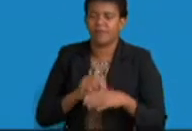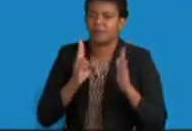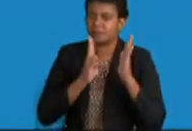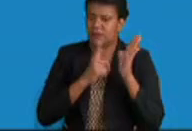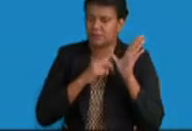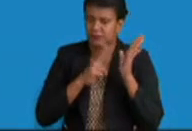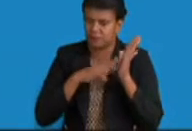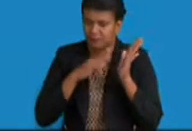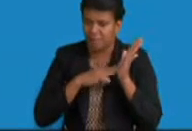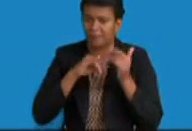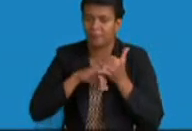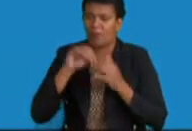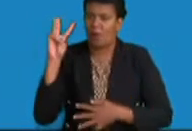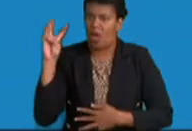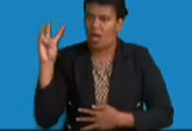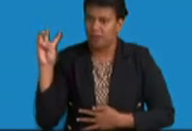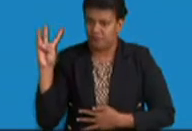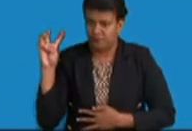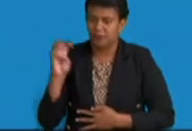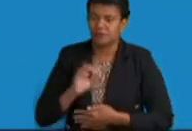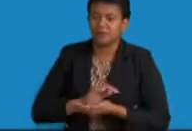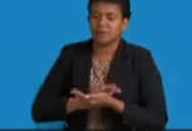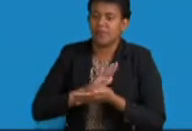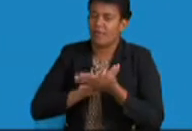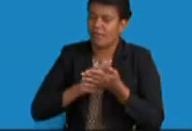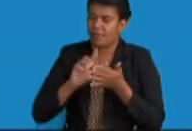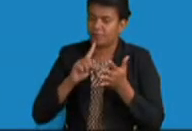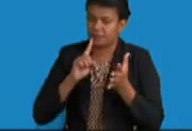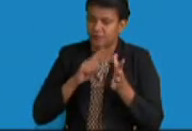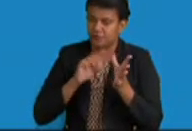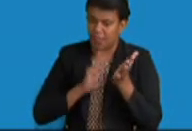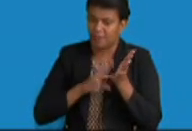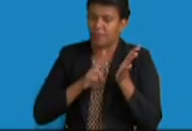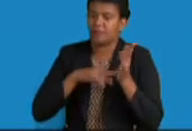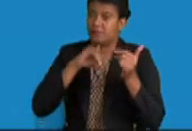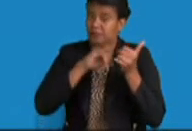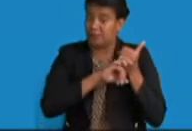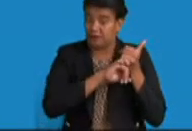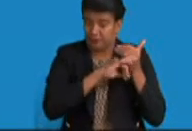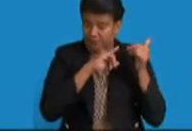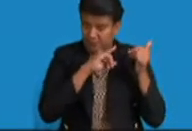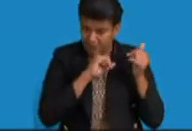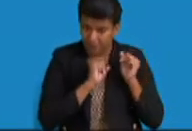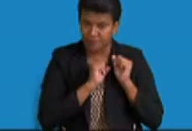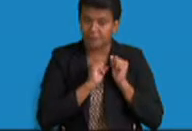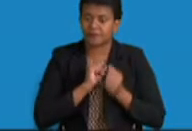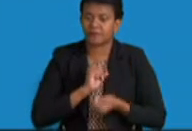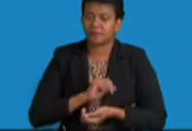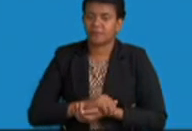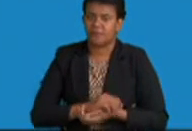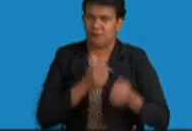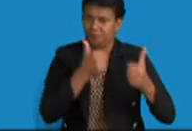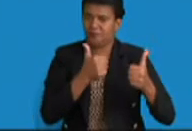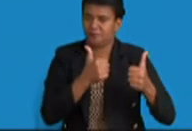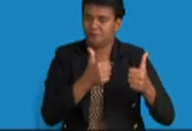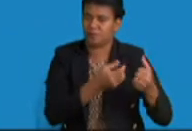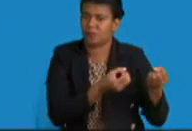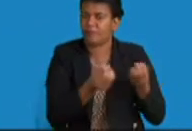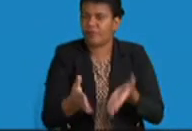and HMNZS Canterbury proved to be necessary for surveillance and the delivery of humanitarian